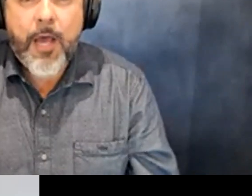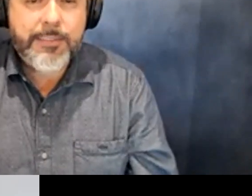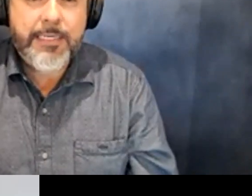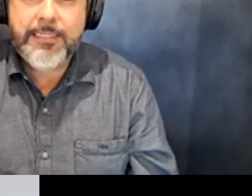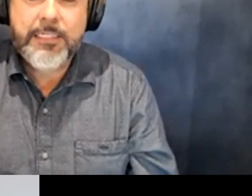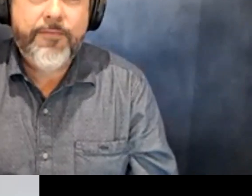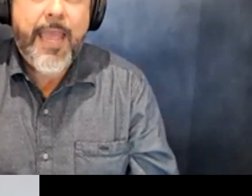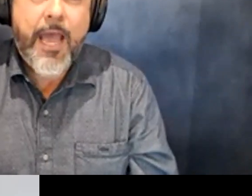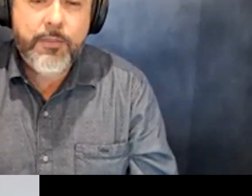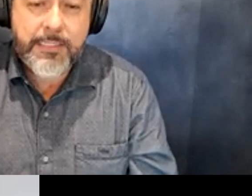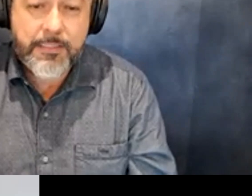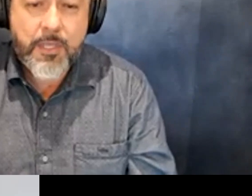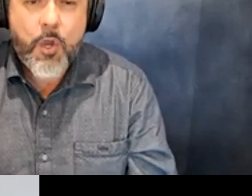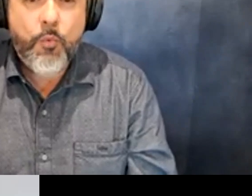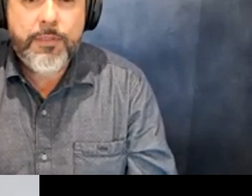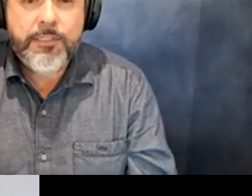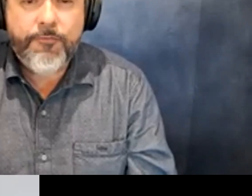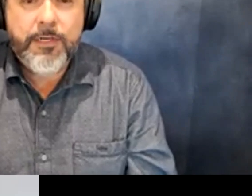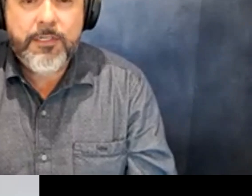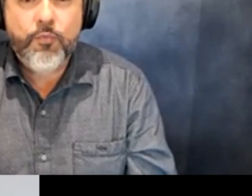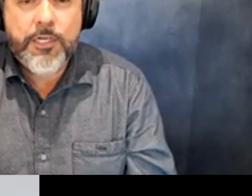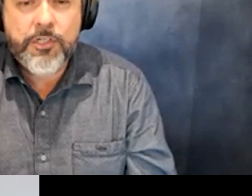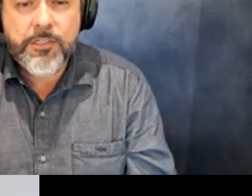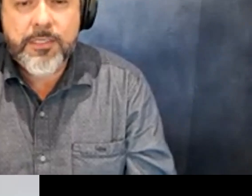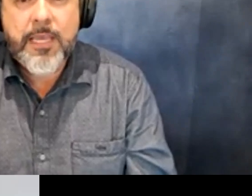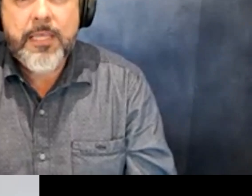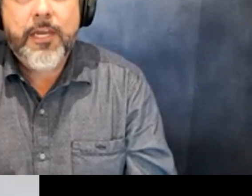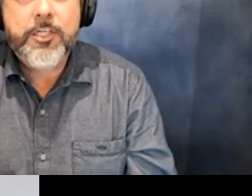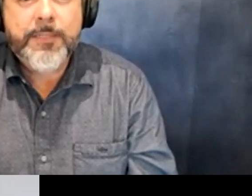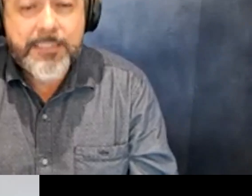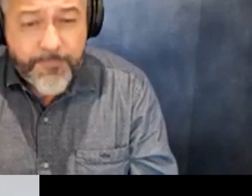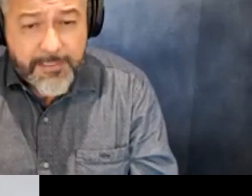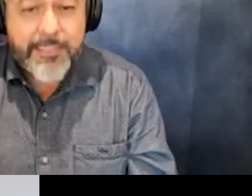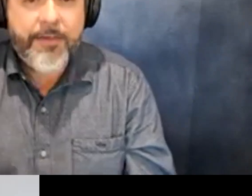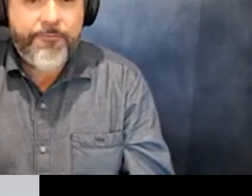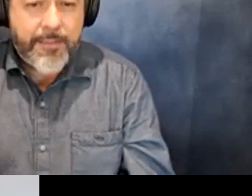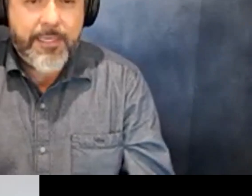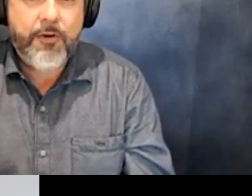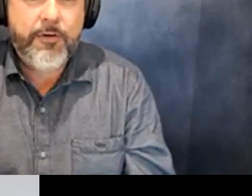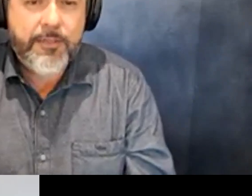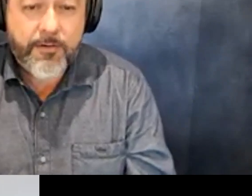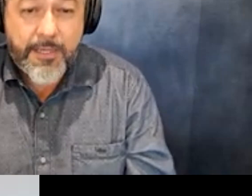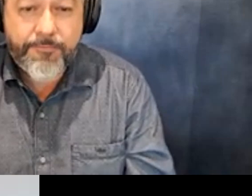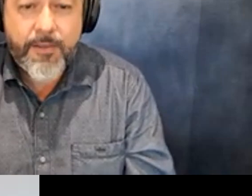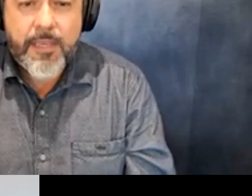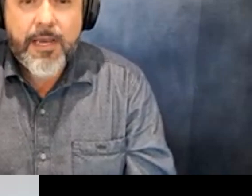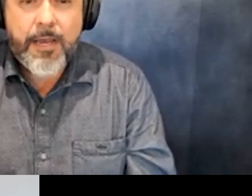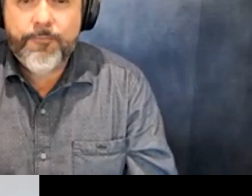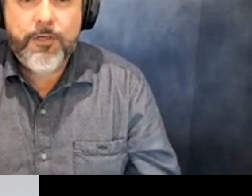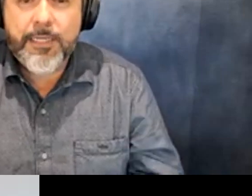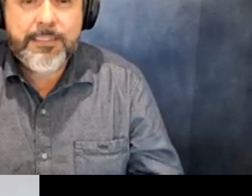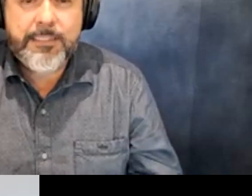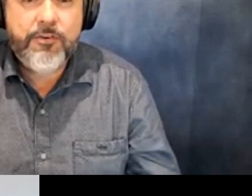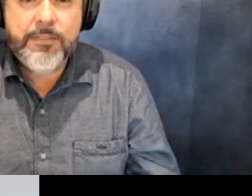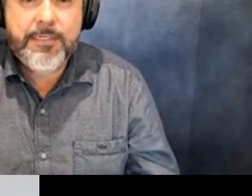even identify housings with different regions that are specifically deaf friendly or deaf